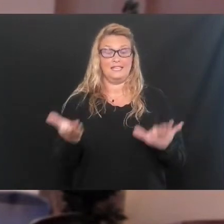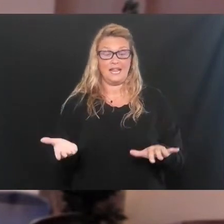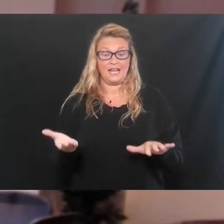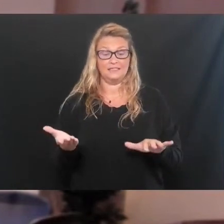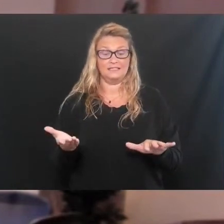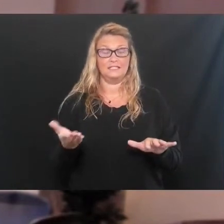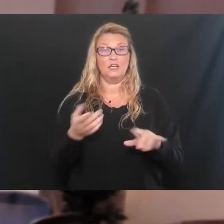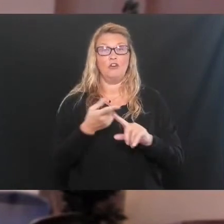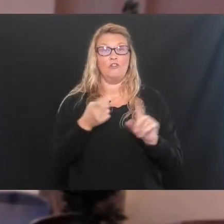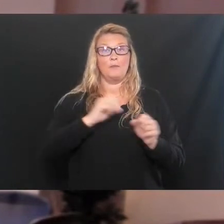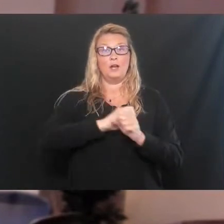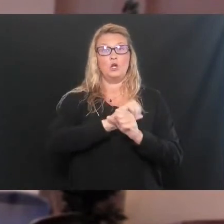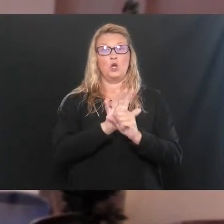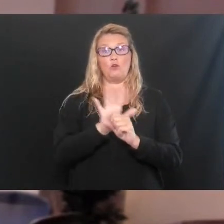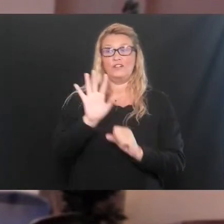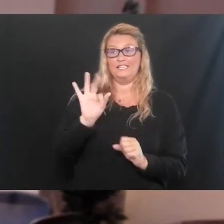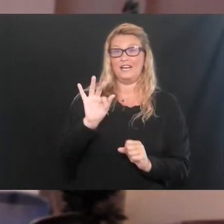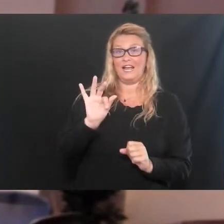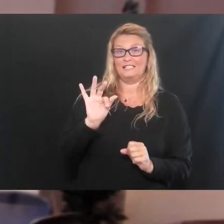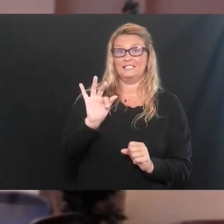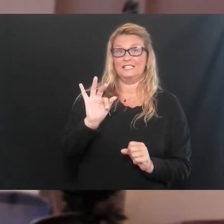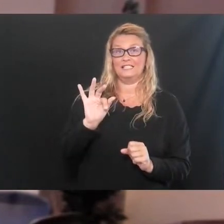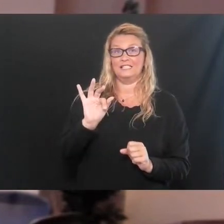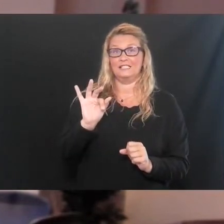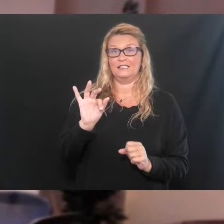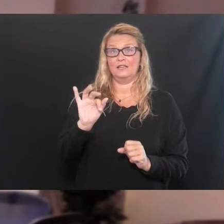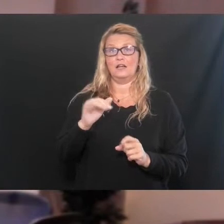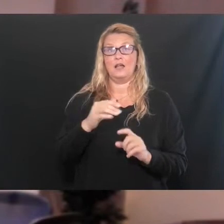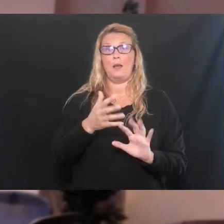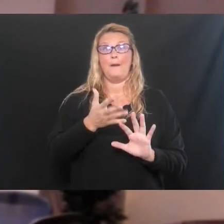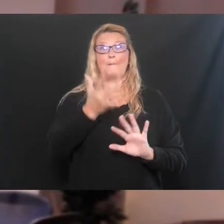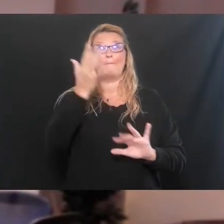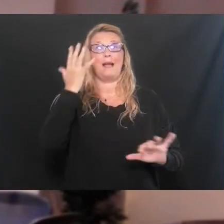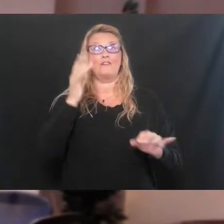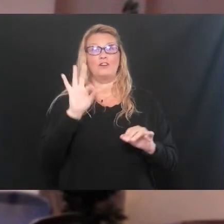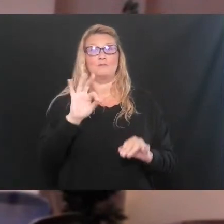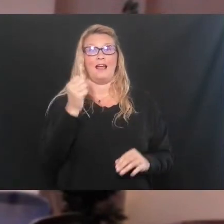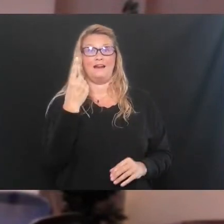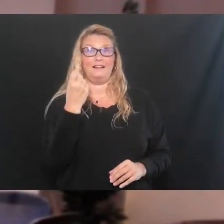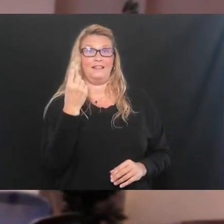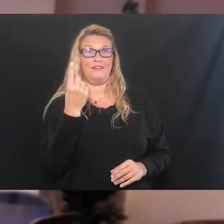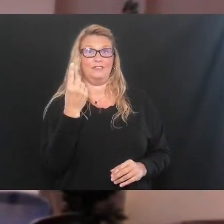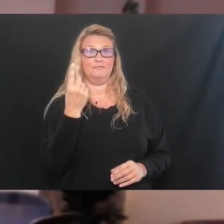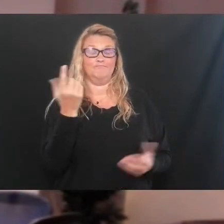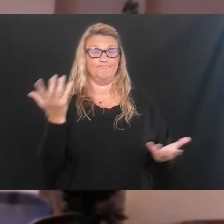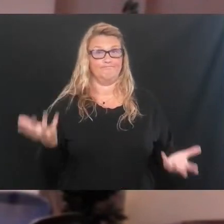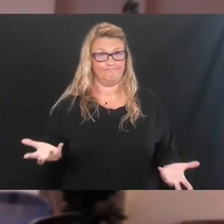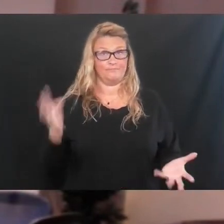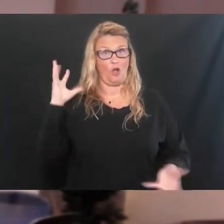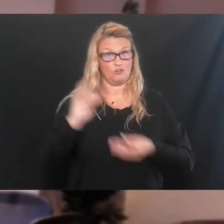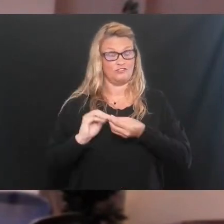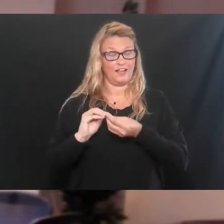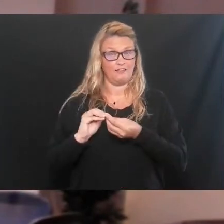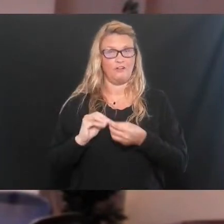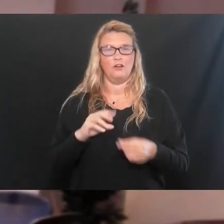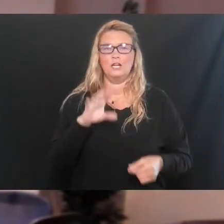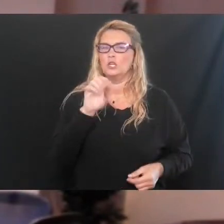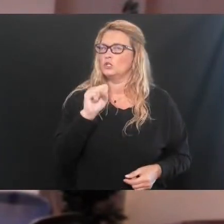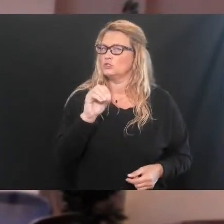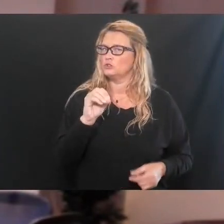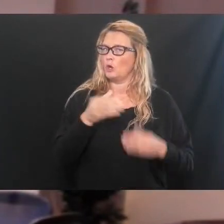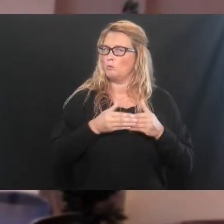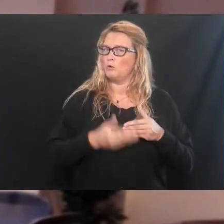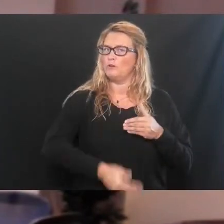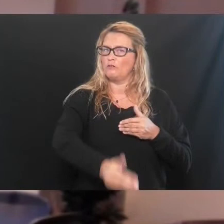from COVID-19 than we did from the 9/11 incident in the United States. So as we go forward, we